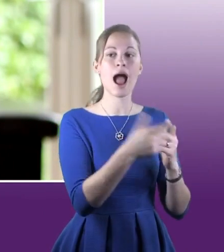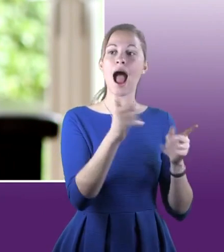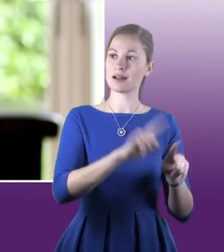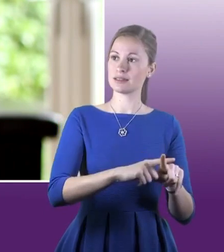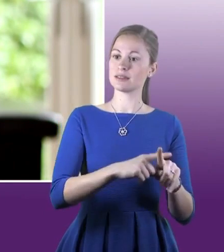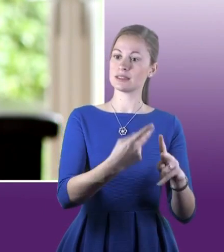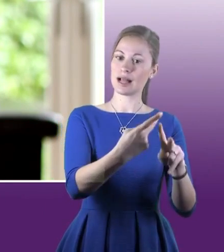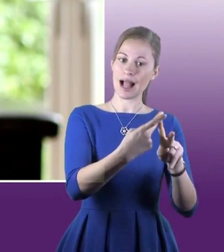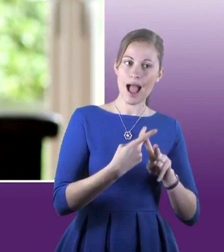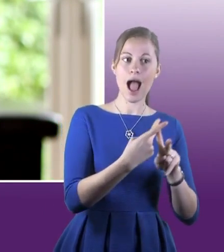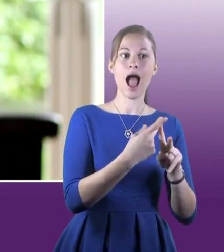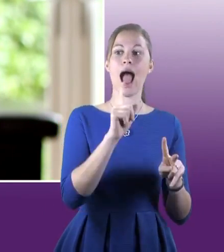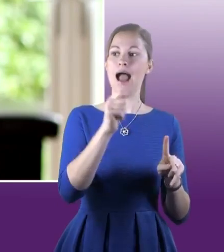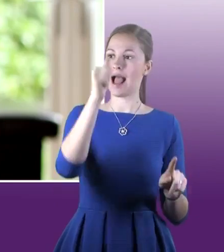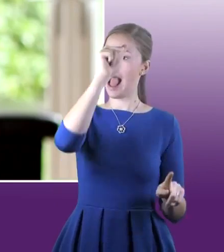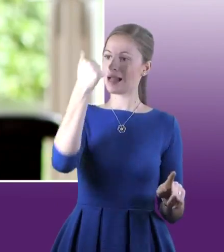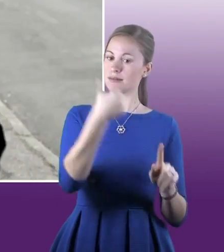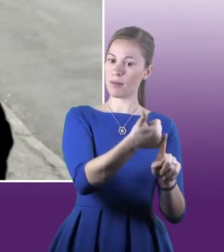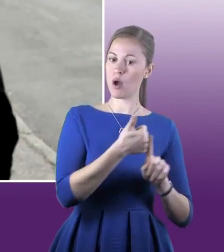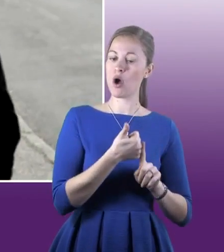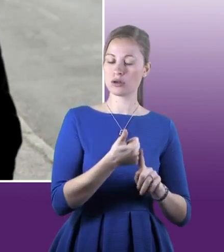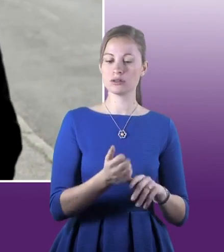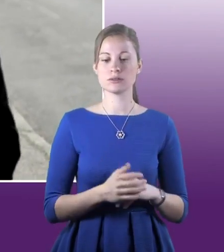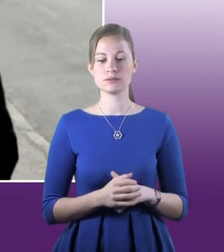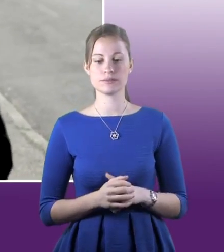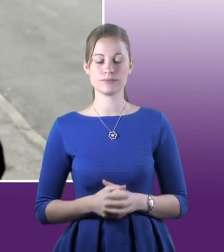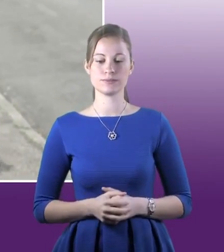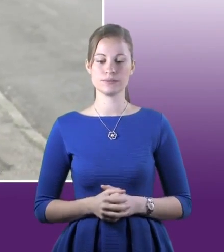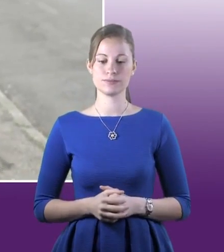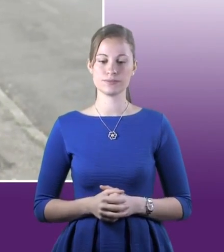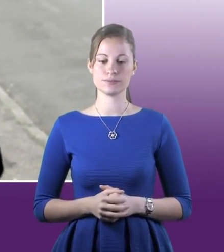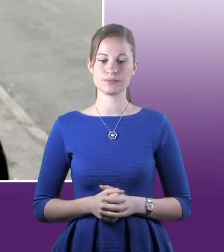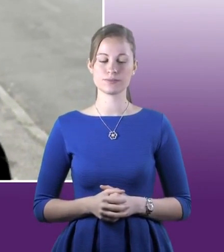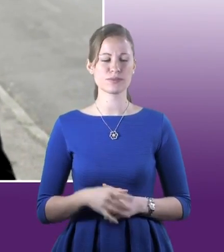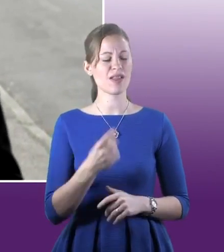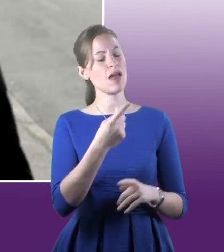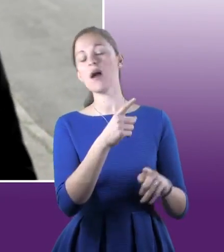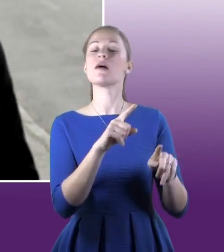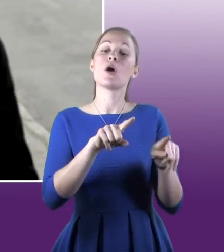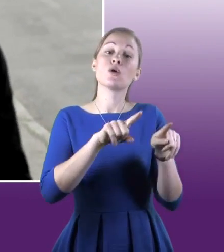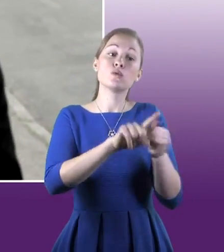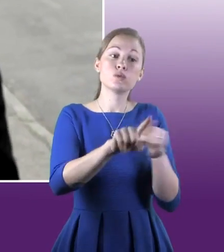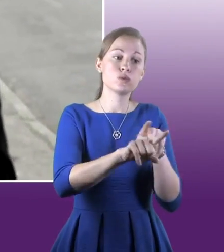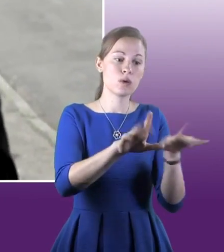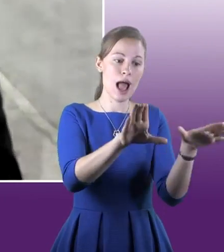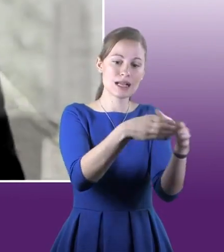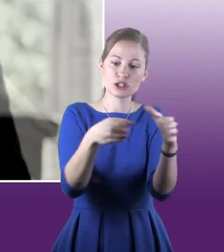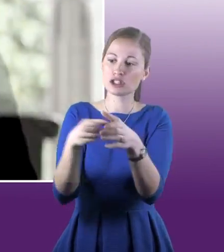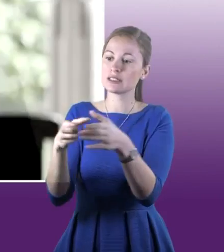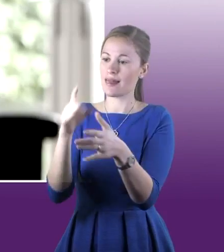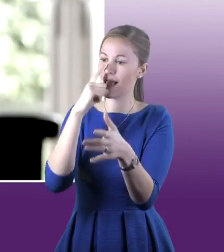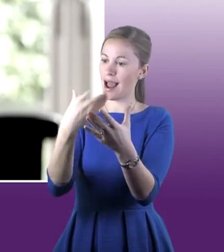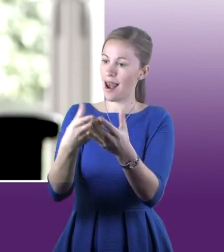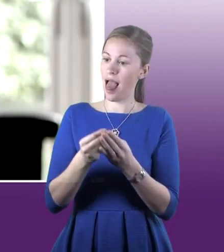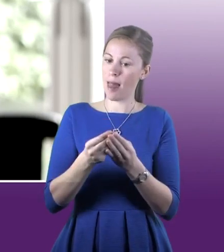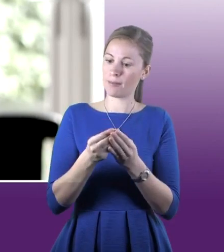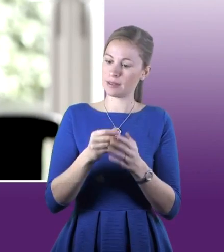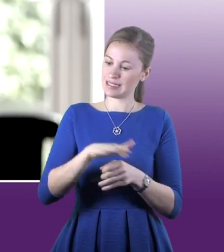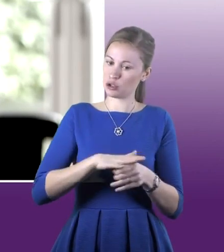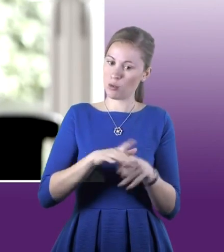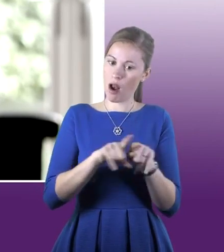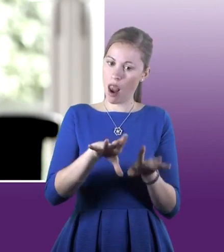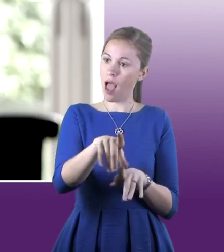caring expert advice. There are many agencies to help people in situations such as Peter's. If you